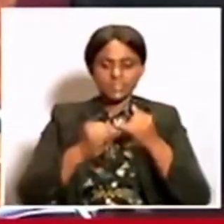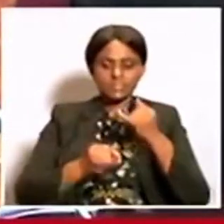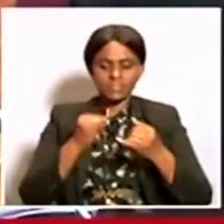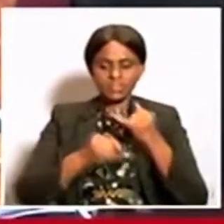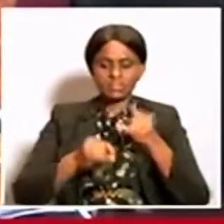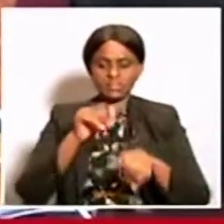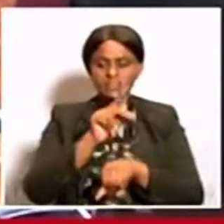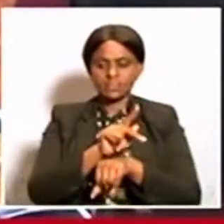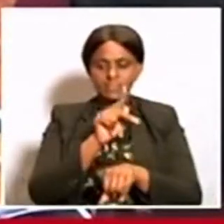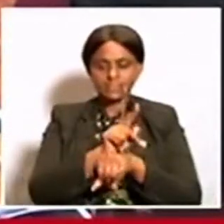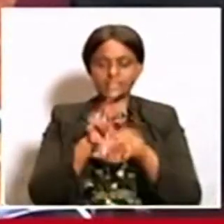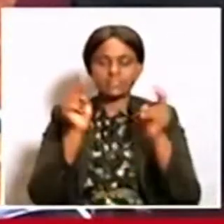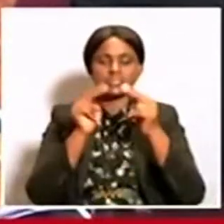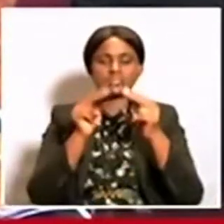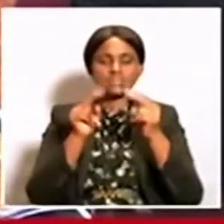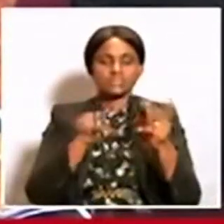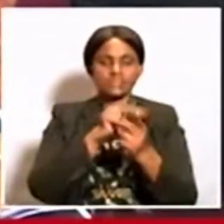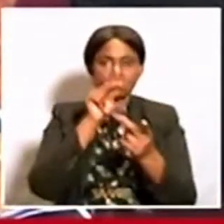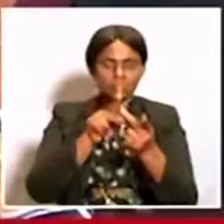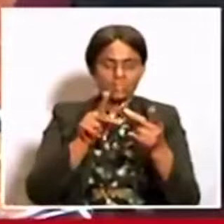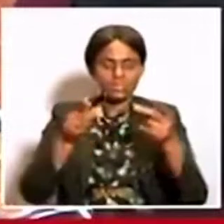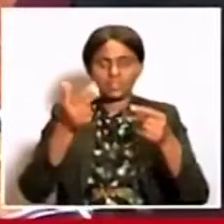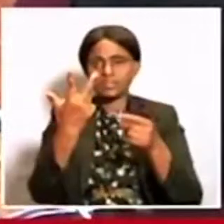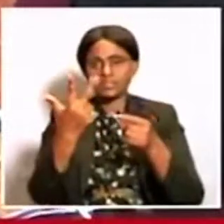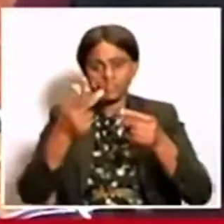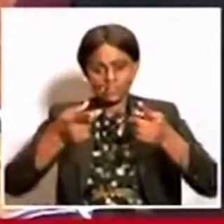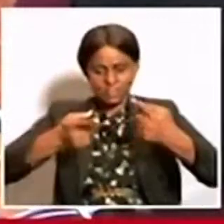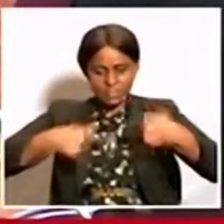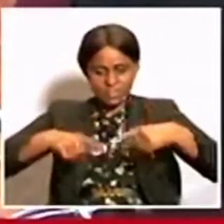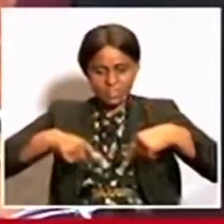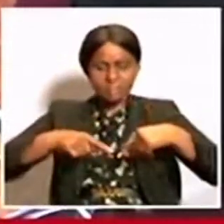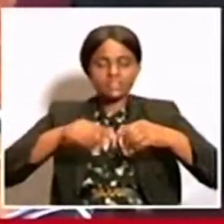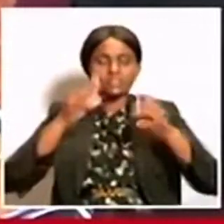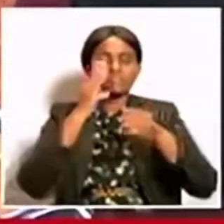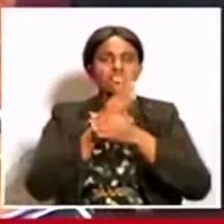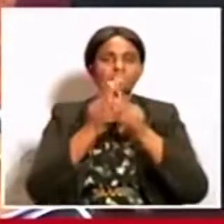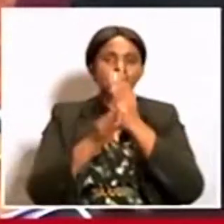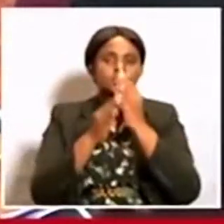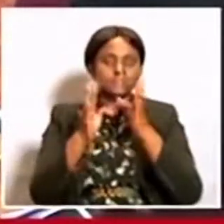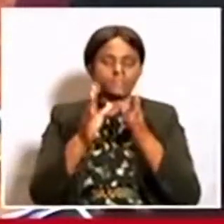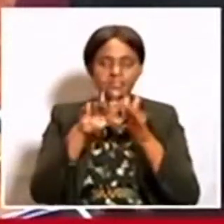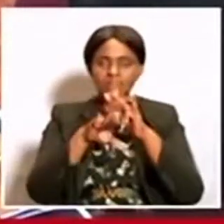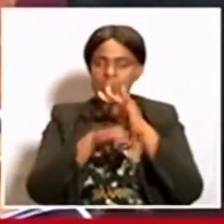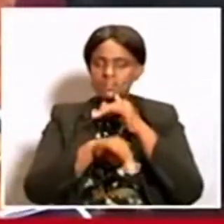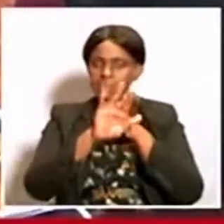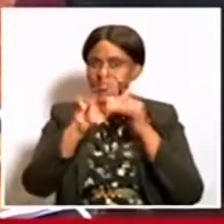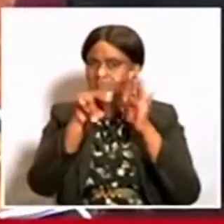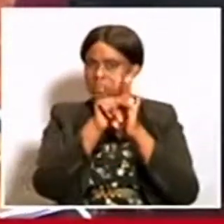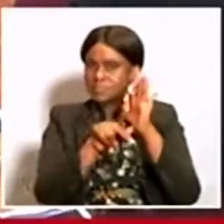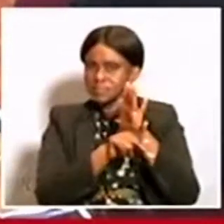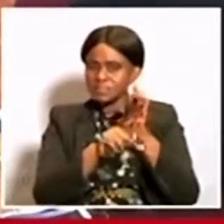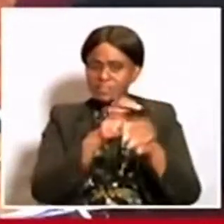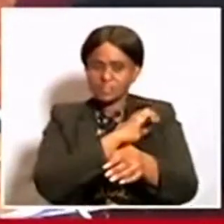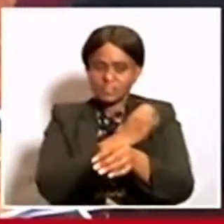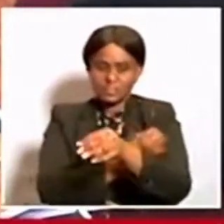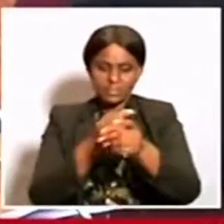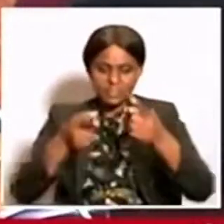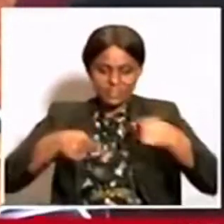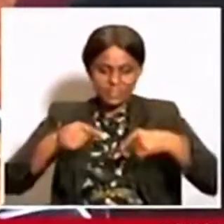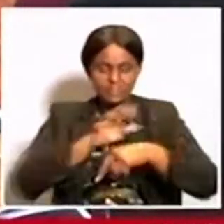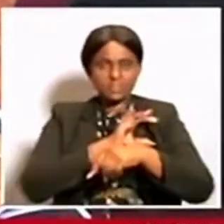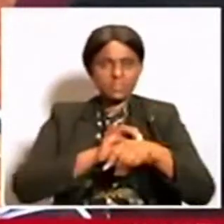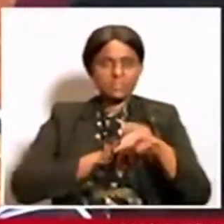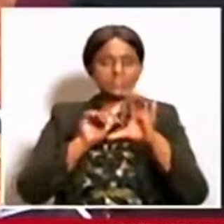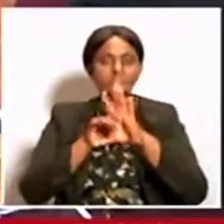projects contracts to 3 locally based contractors under its policy to empower local contractors in the